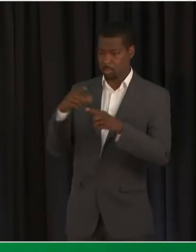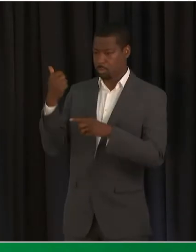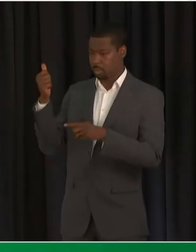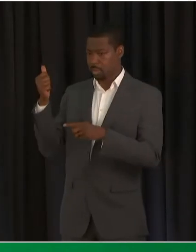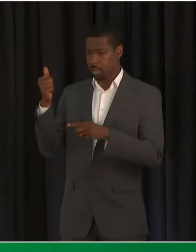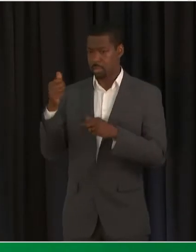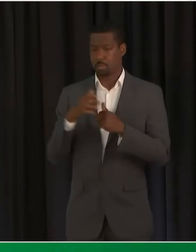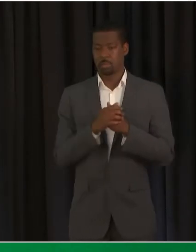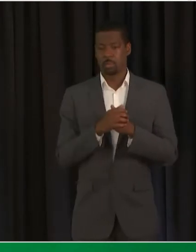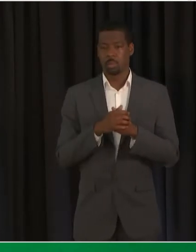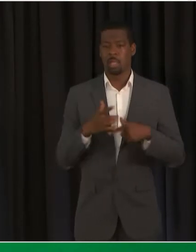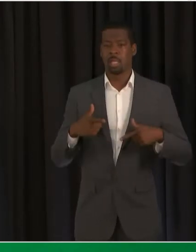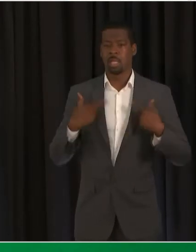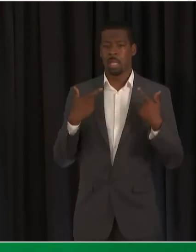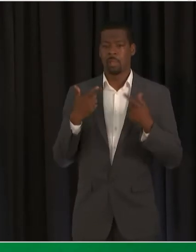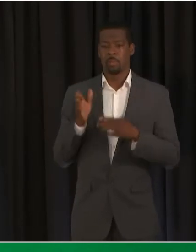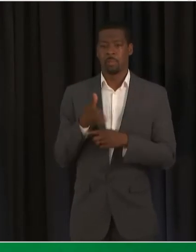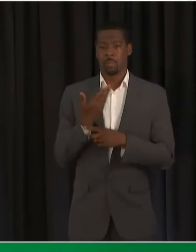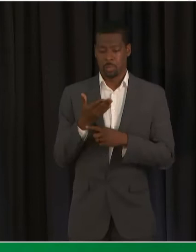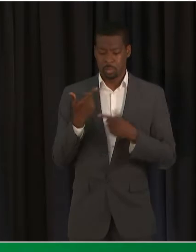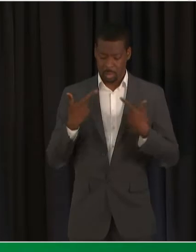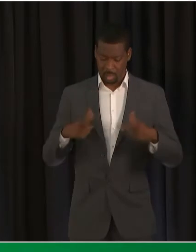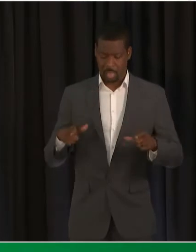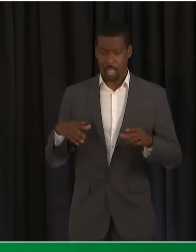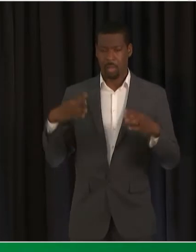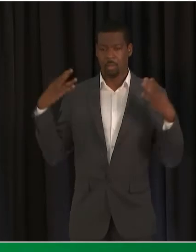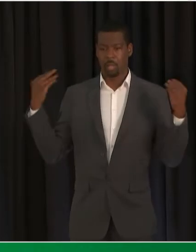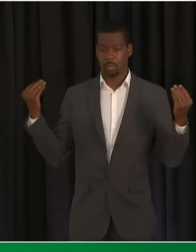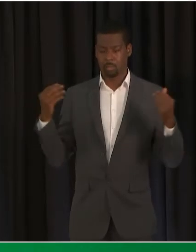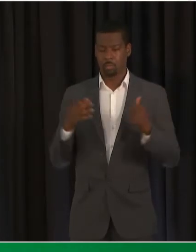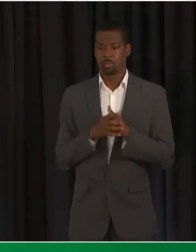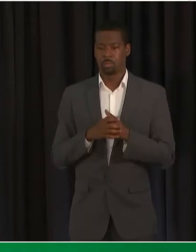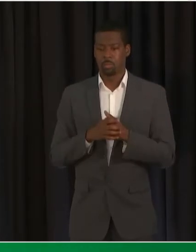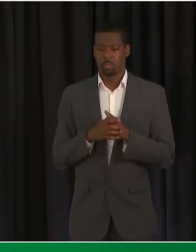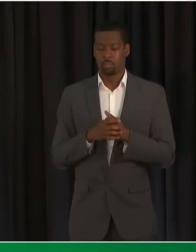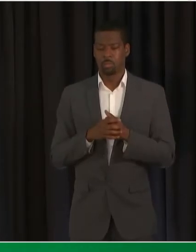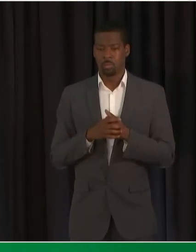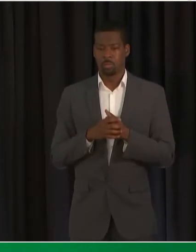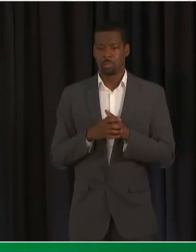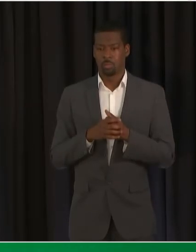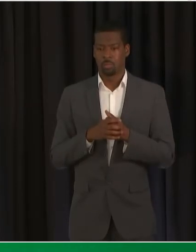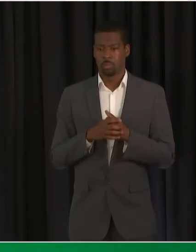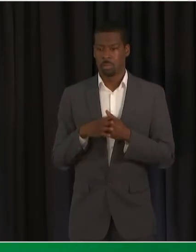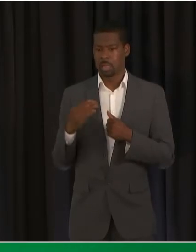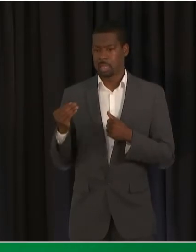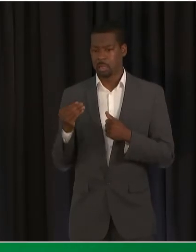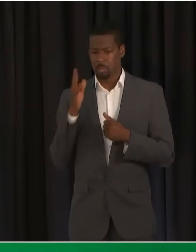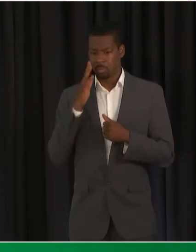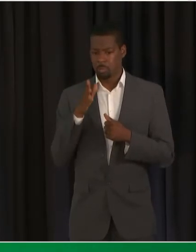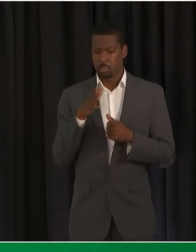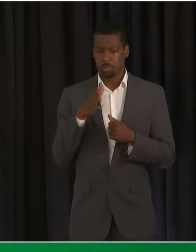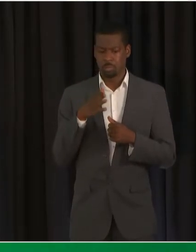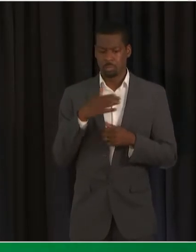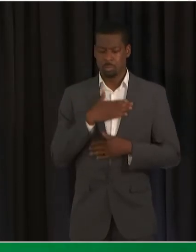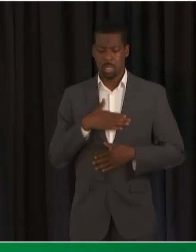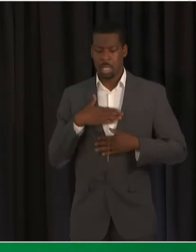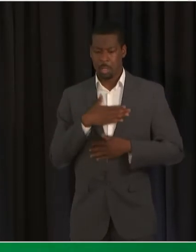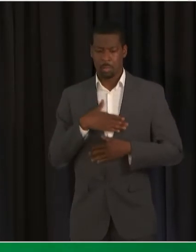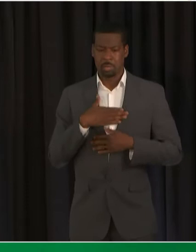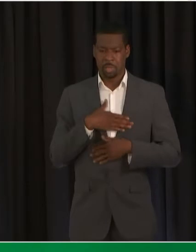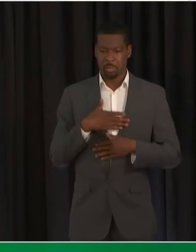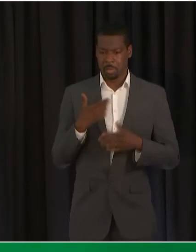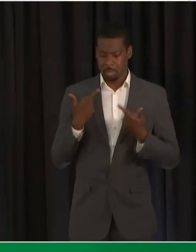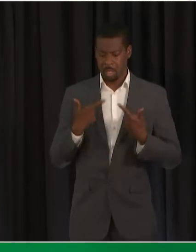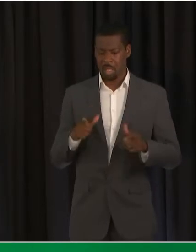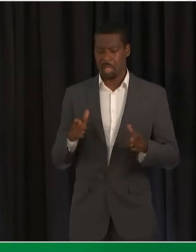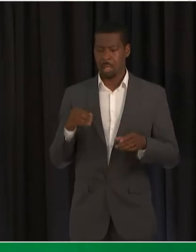to 10 people. Live music will be allowed outdoors, and there will also be some forms of entertainment that will